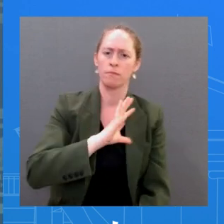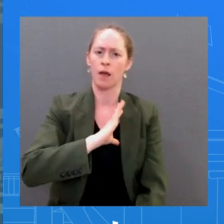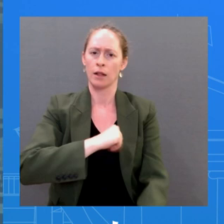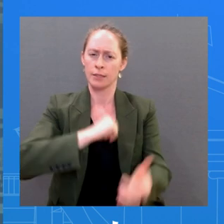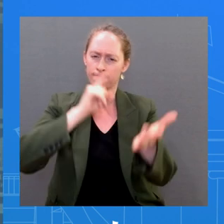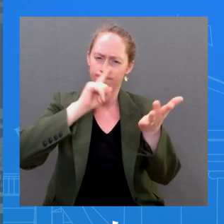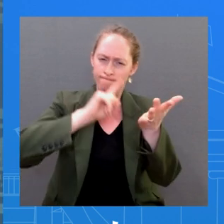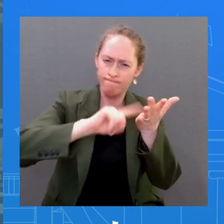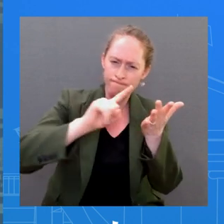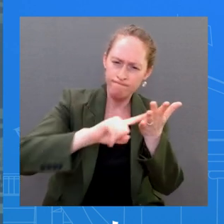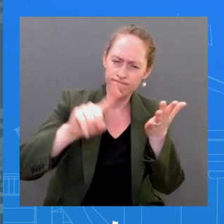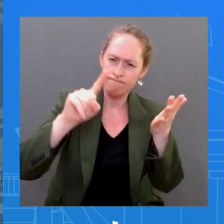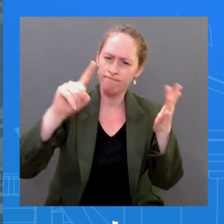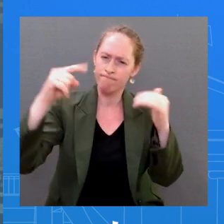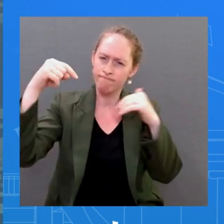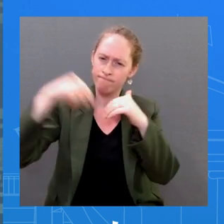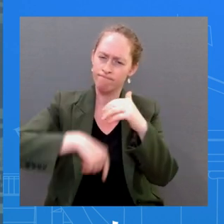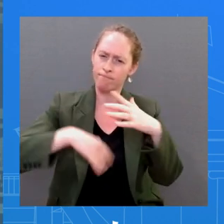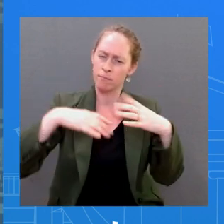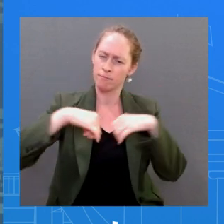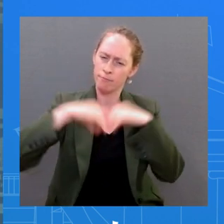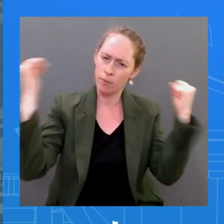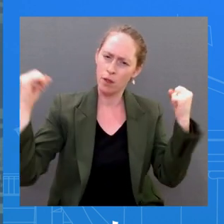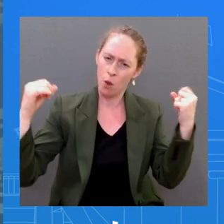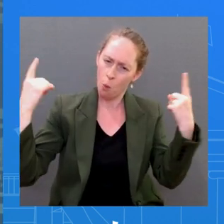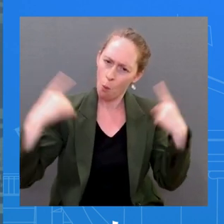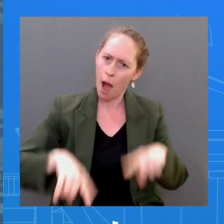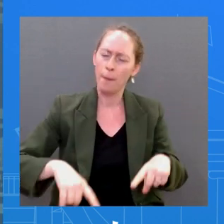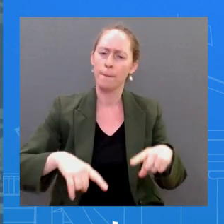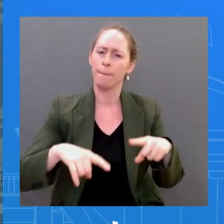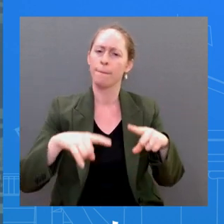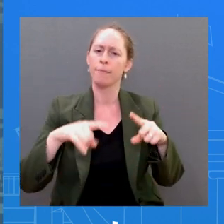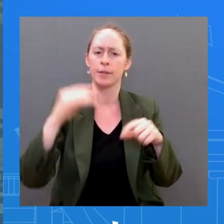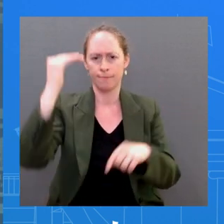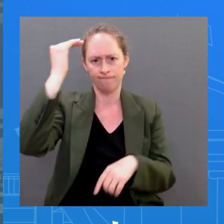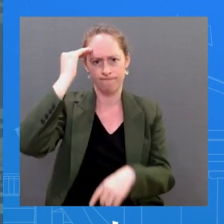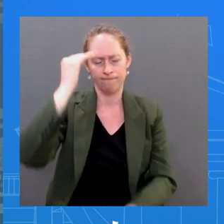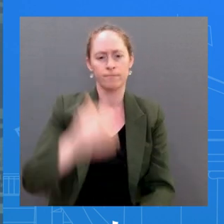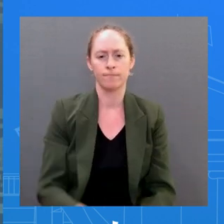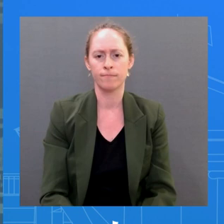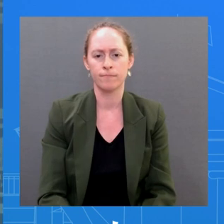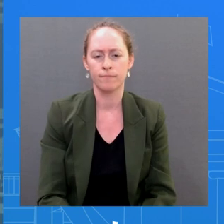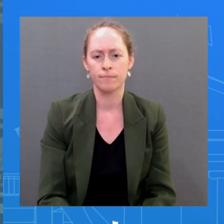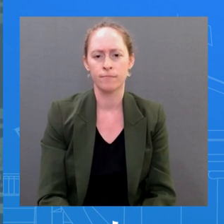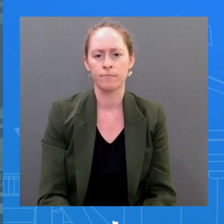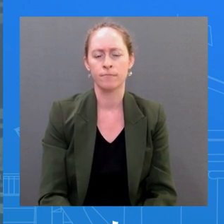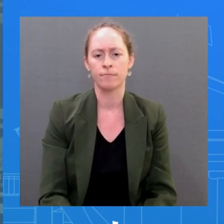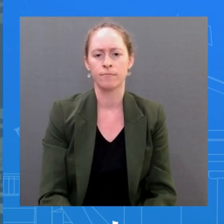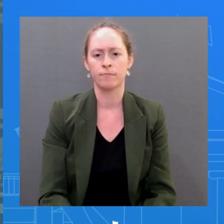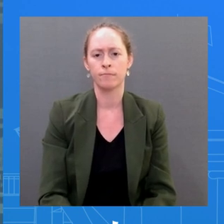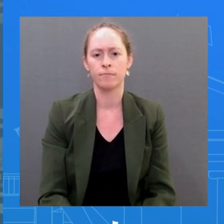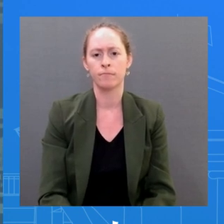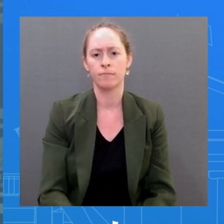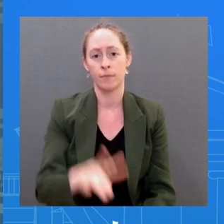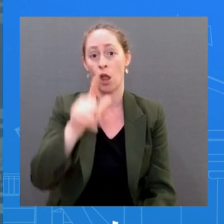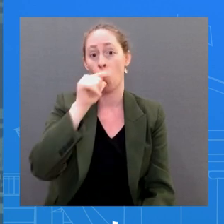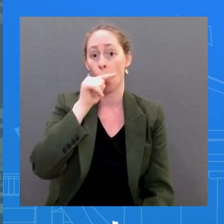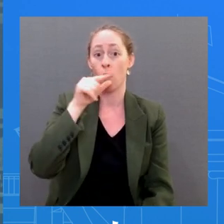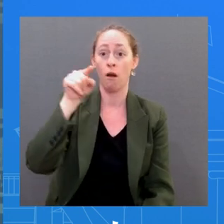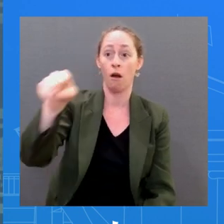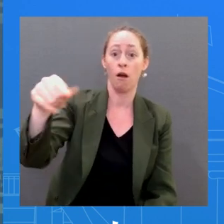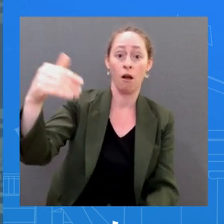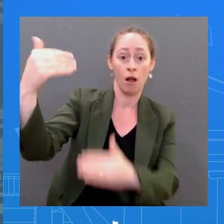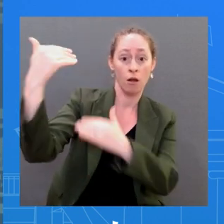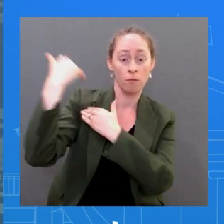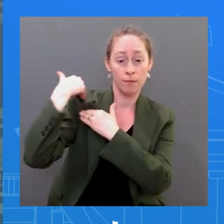We expect full accountability for those responsible. We have also urged that both sides share their evidence with